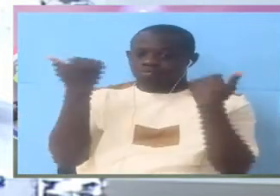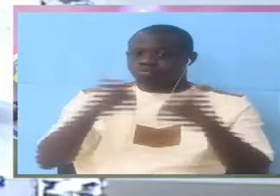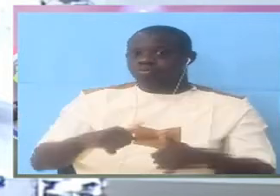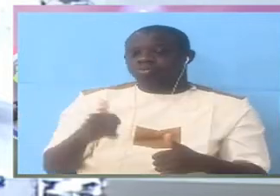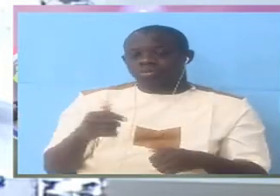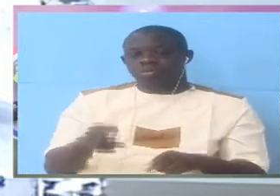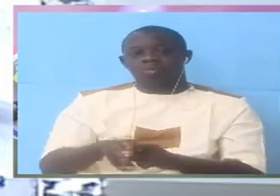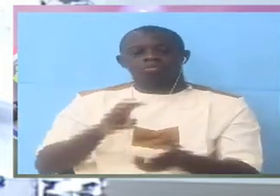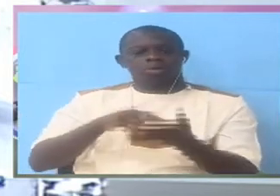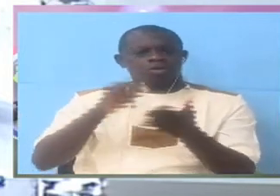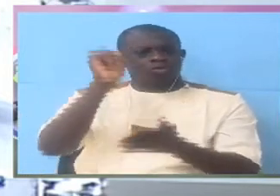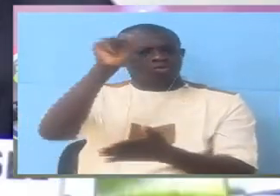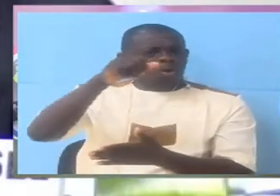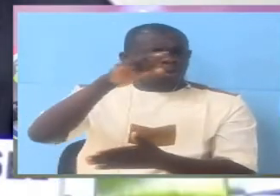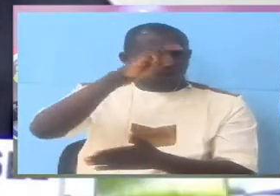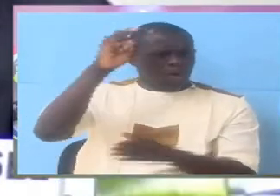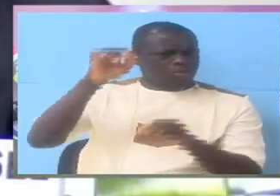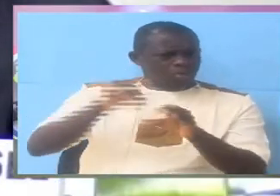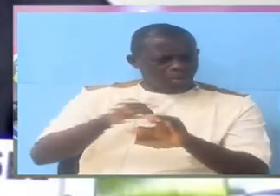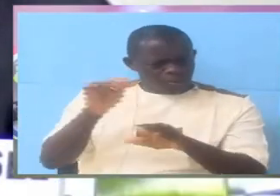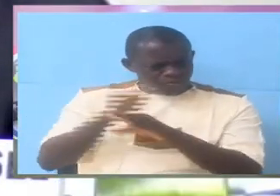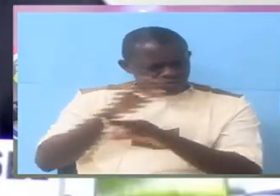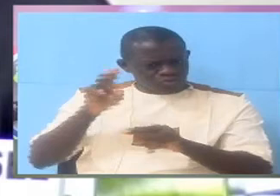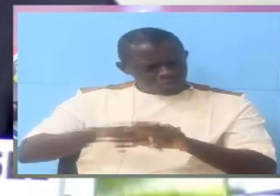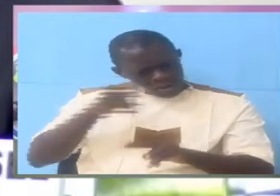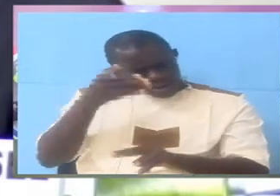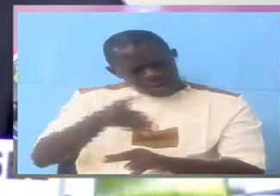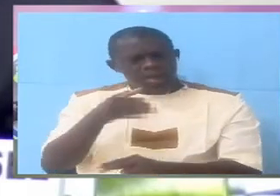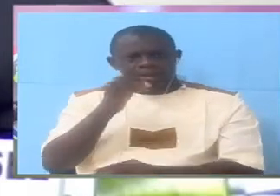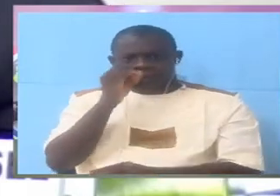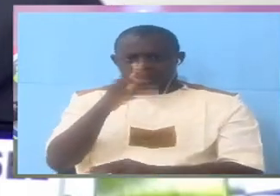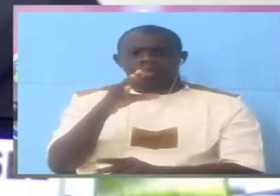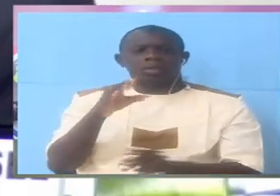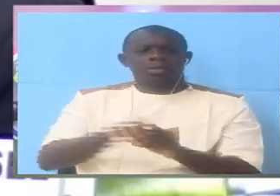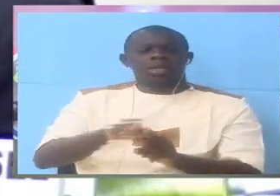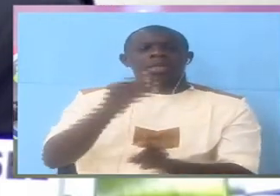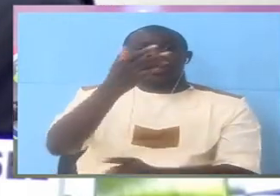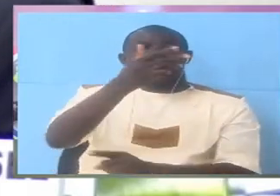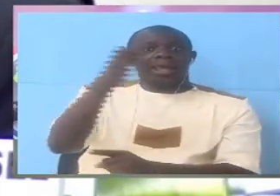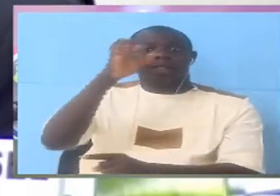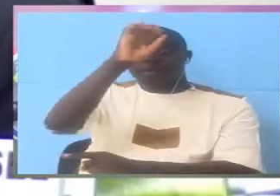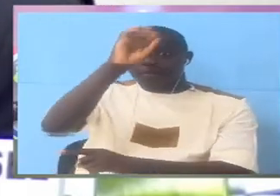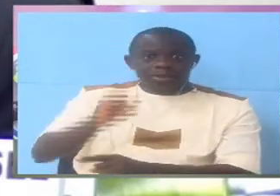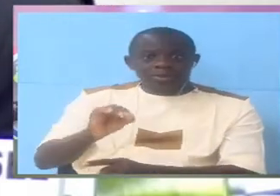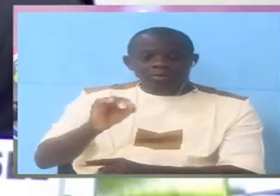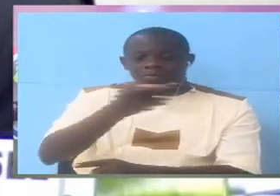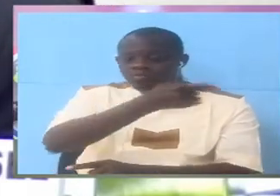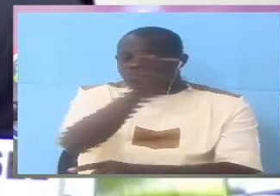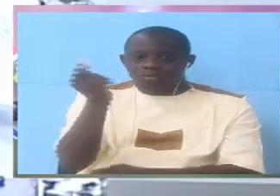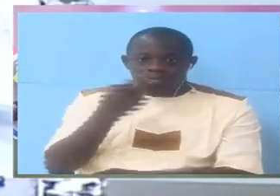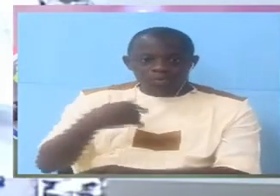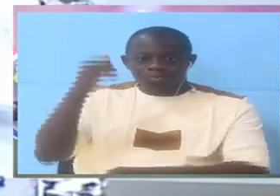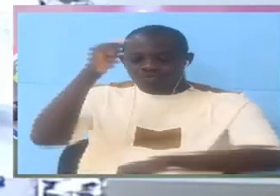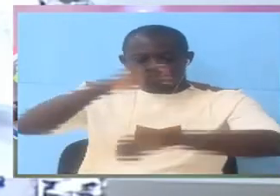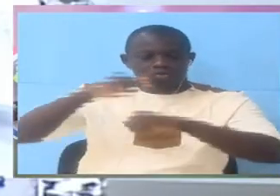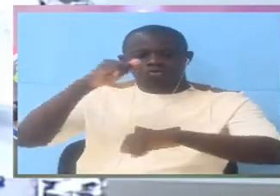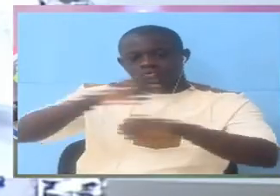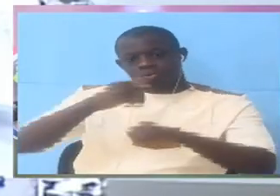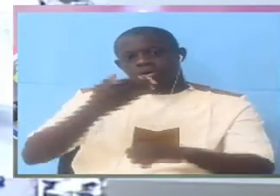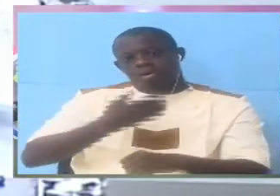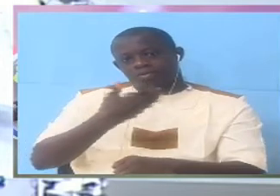In fact, your colleague said here that 90% of you have tortured.